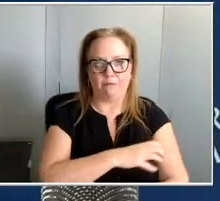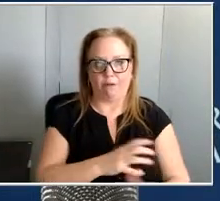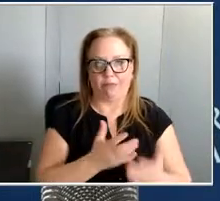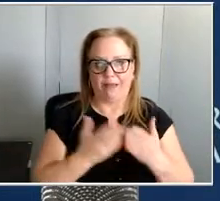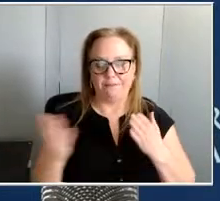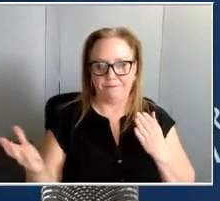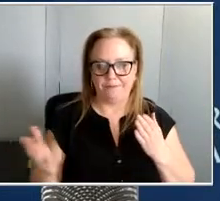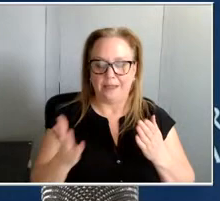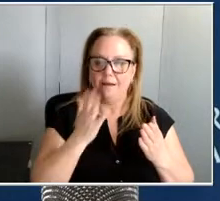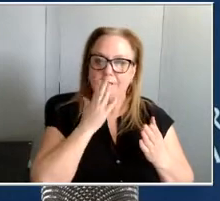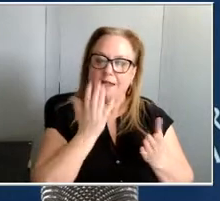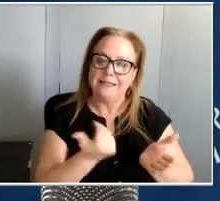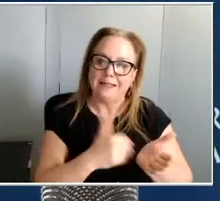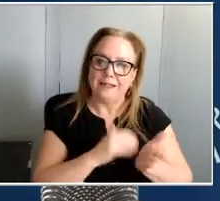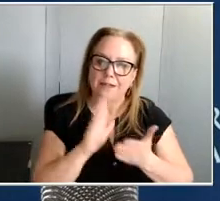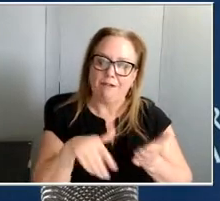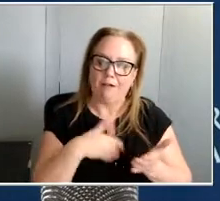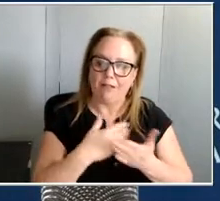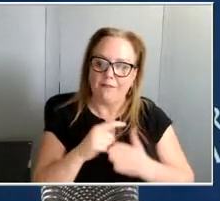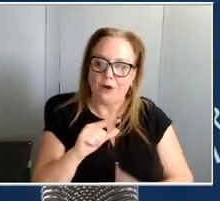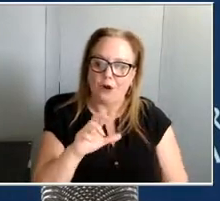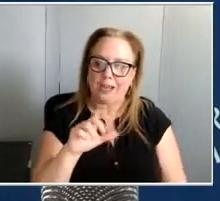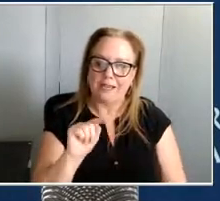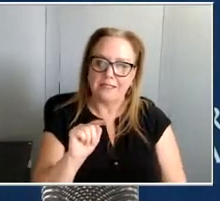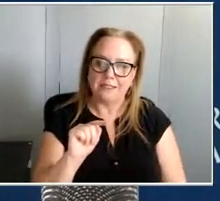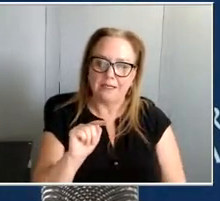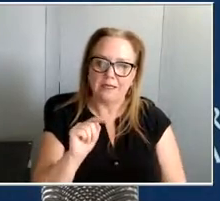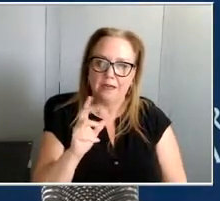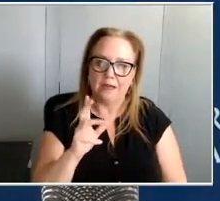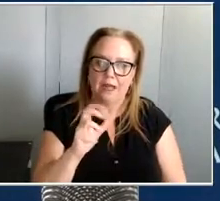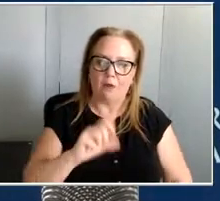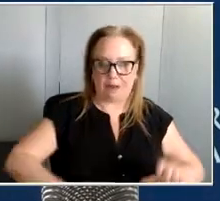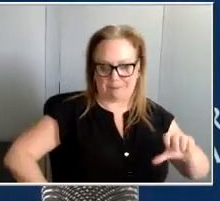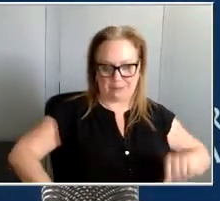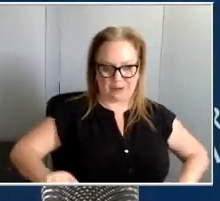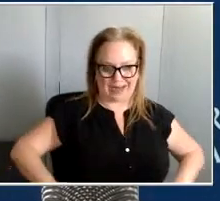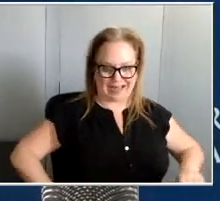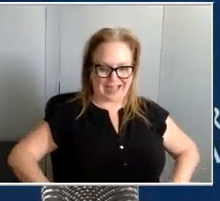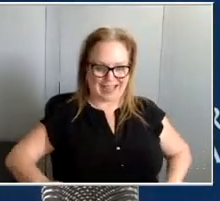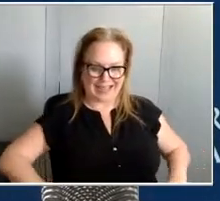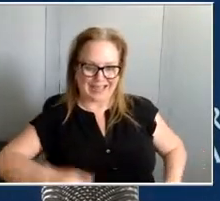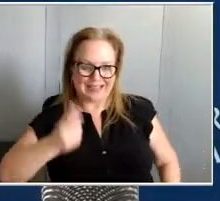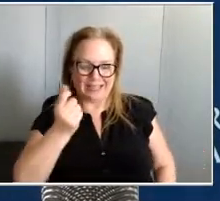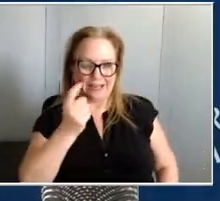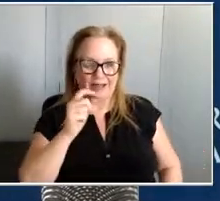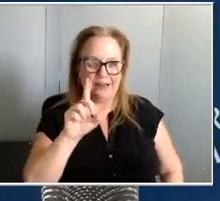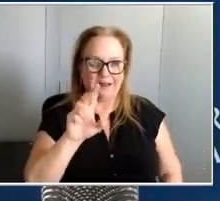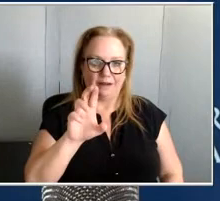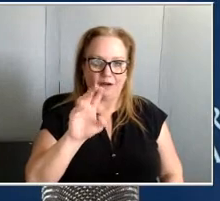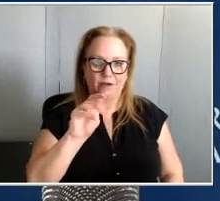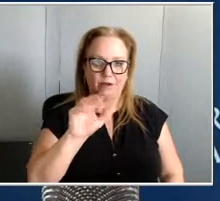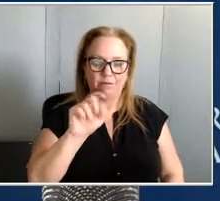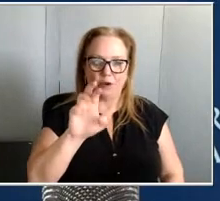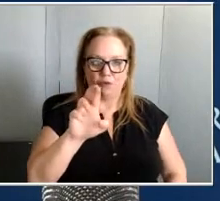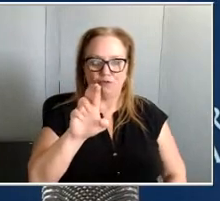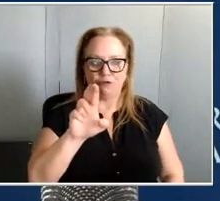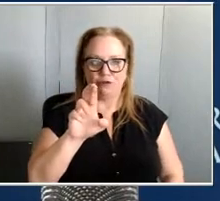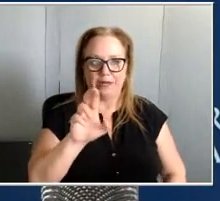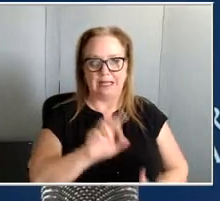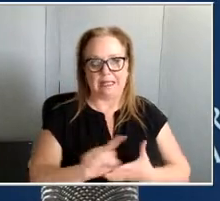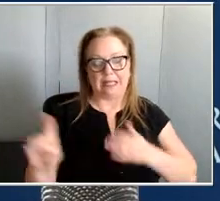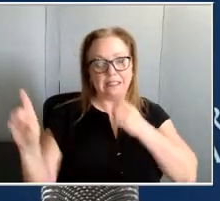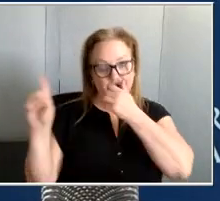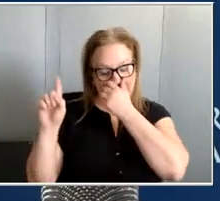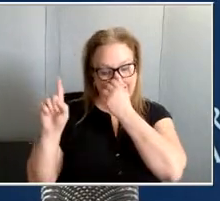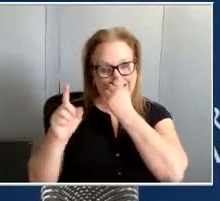So thanks again to all of our guests. I do want to brag just a little bit on Dr. Mosier here. Just last week, he